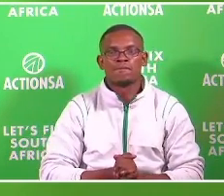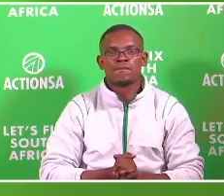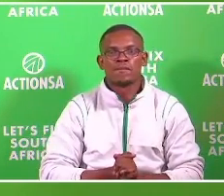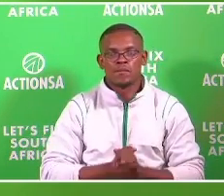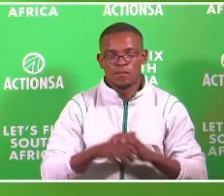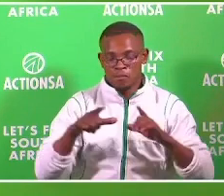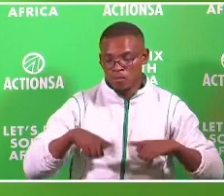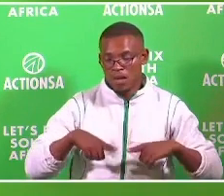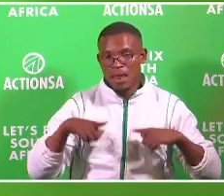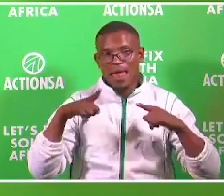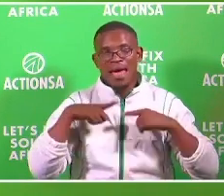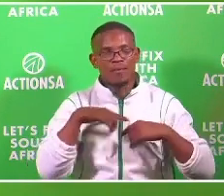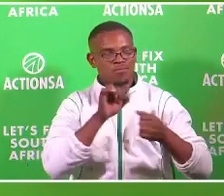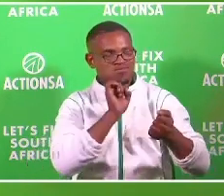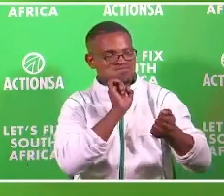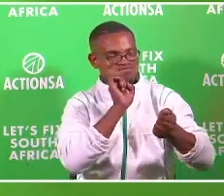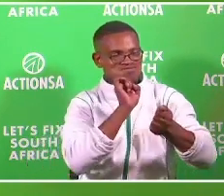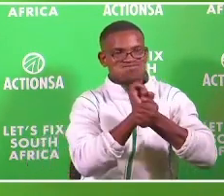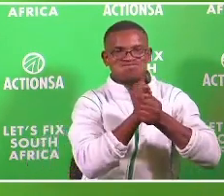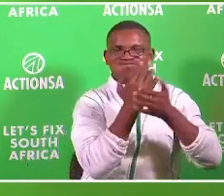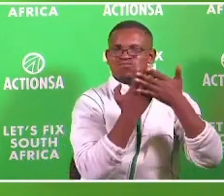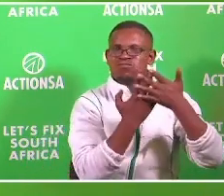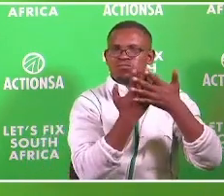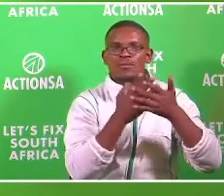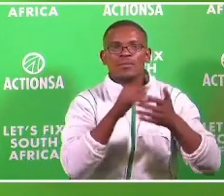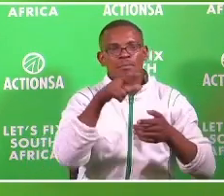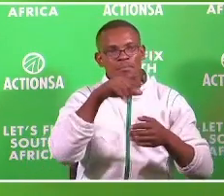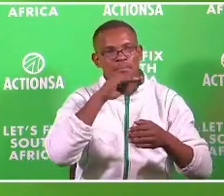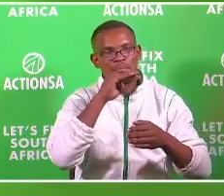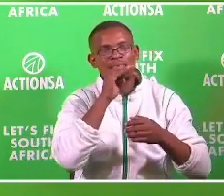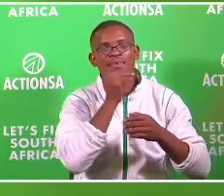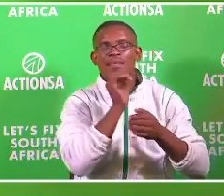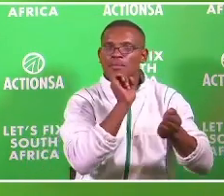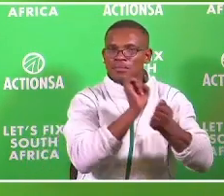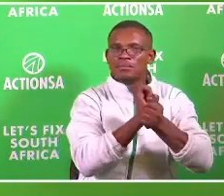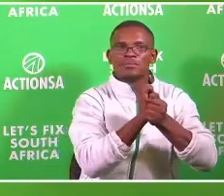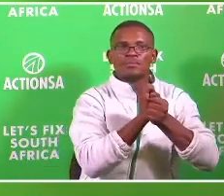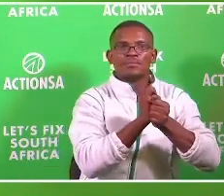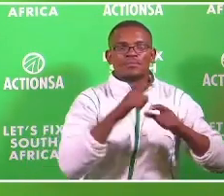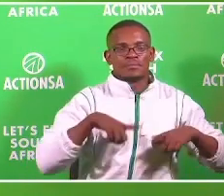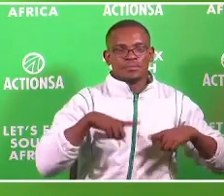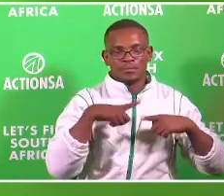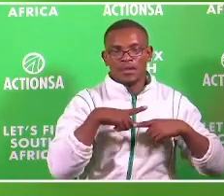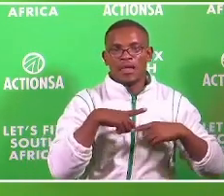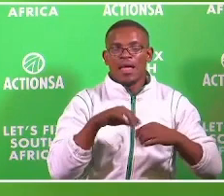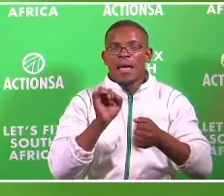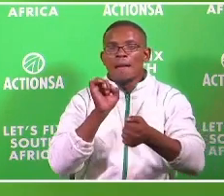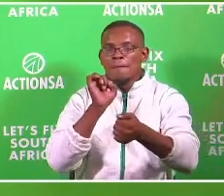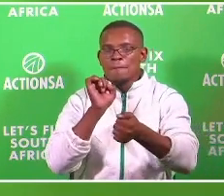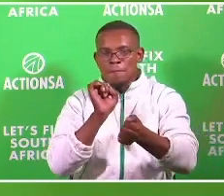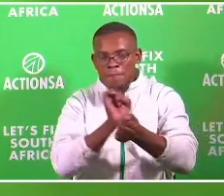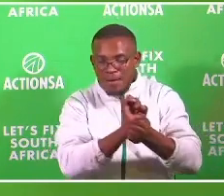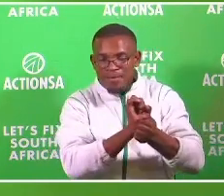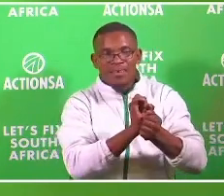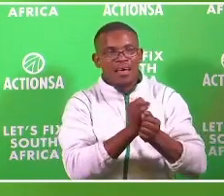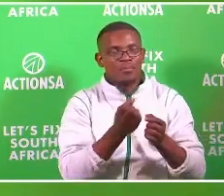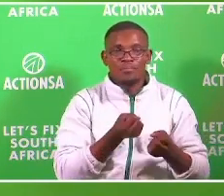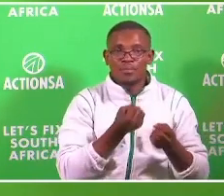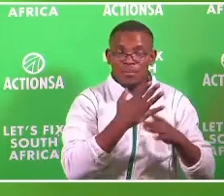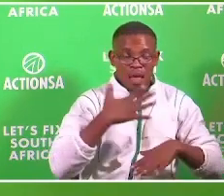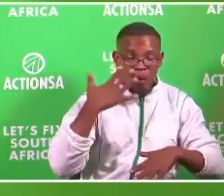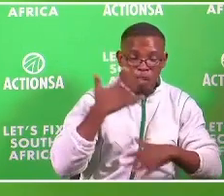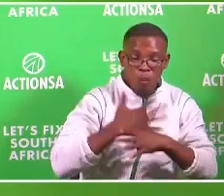Life sentence will mean what? Life sentence. Prisoners will provide productive